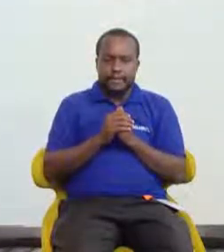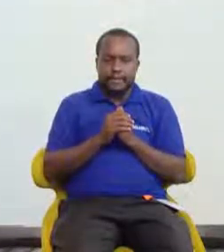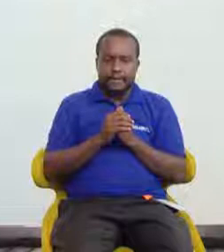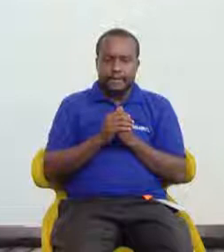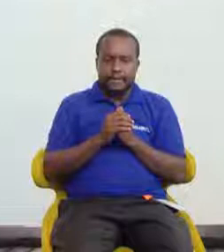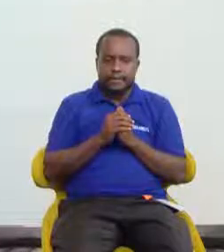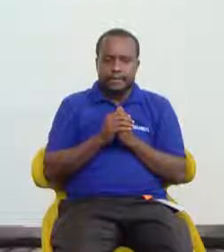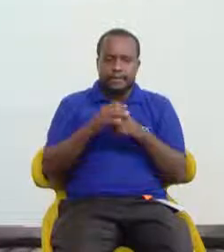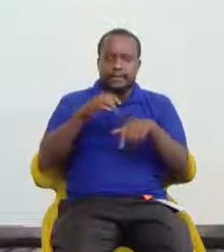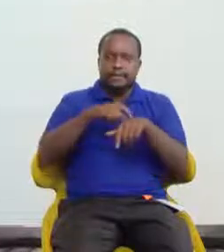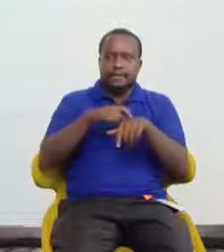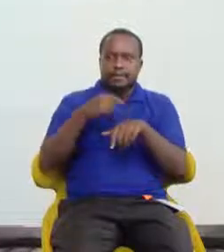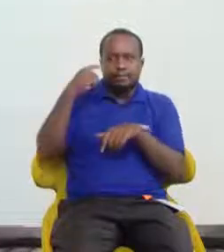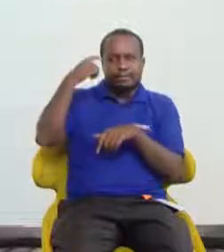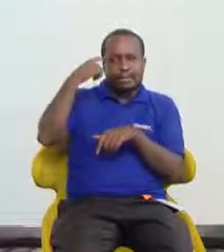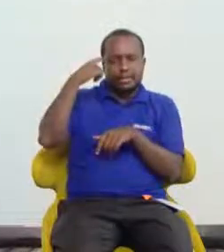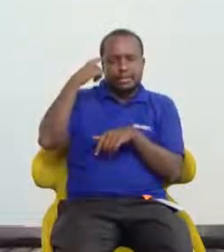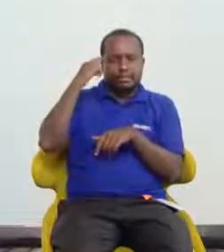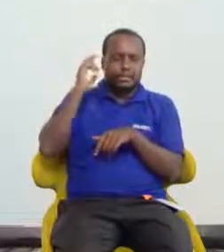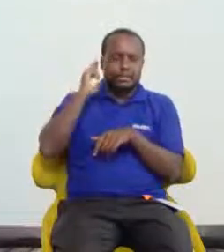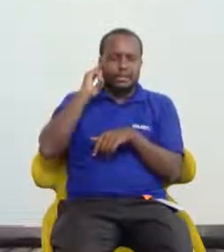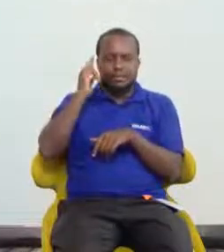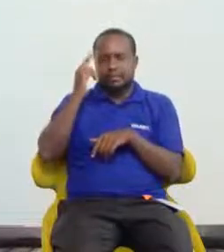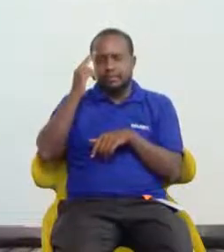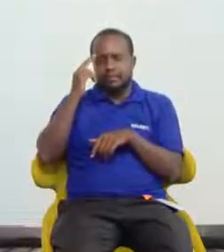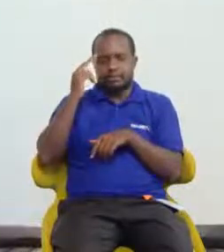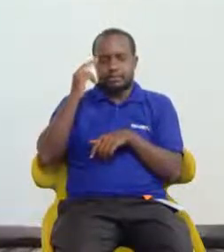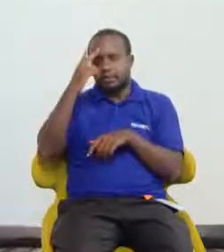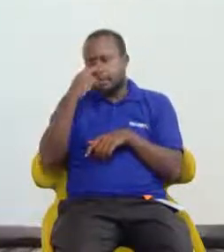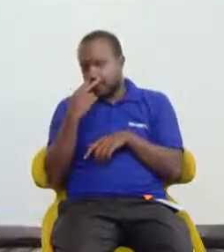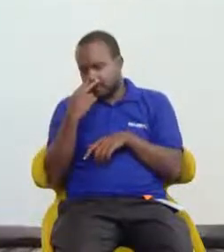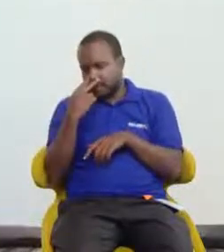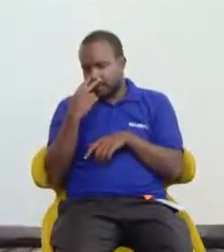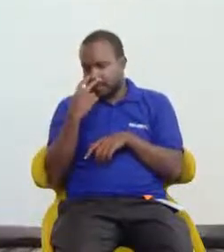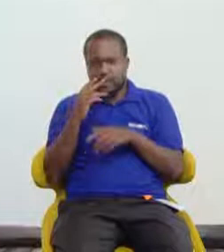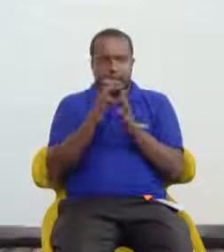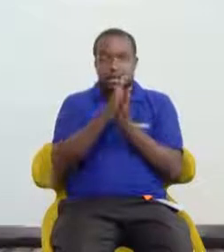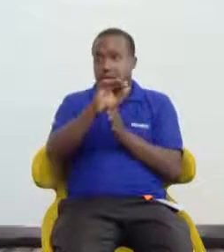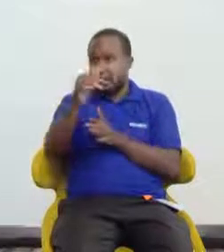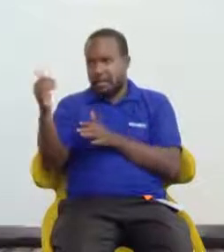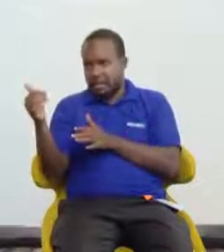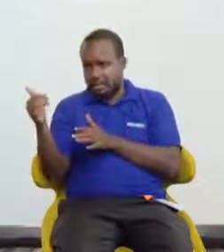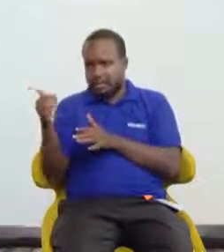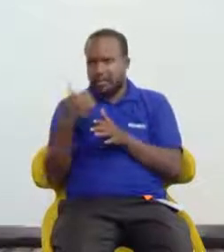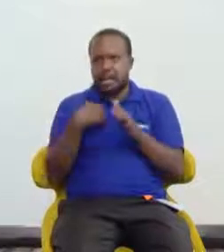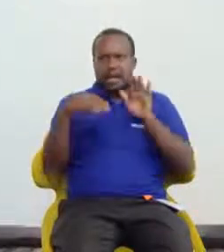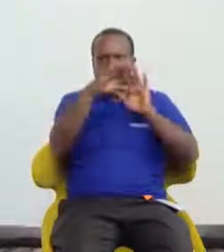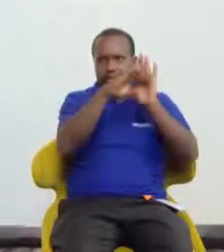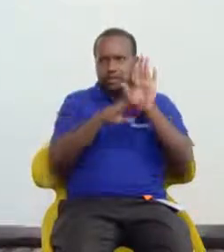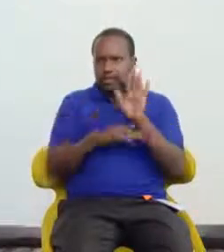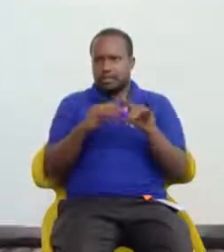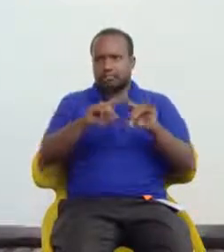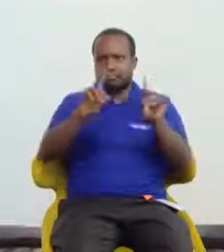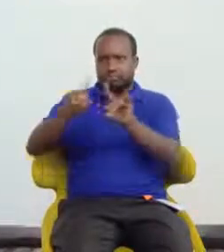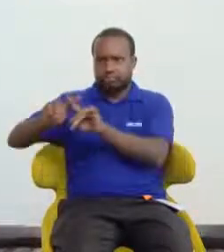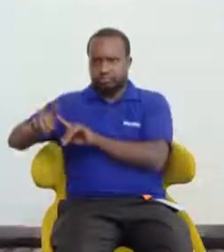you think about deaf blindness and other complex disabilities, our organization has had a number of programs.